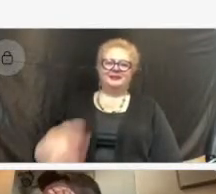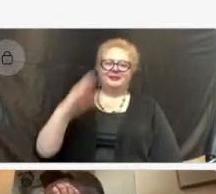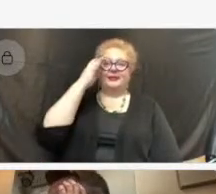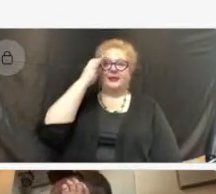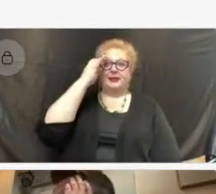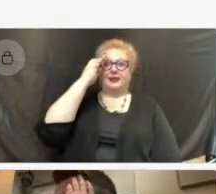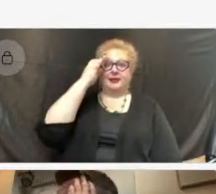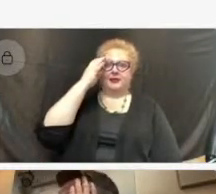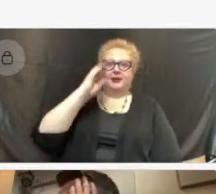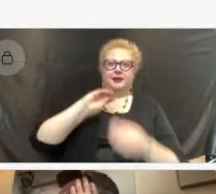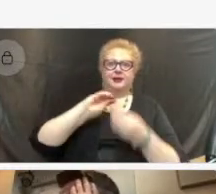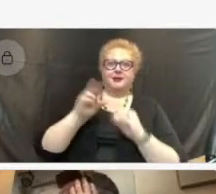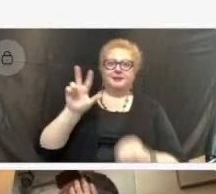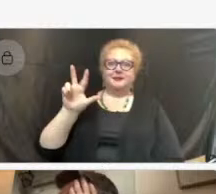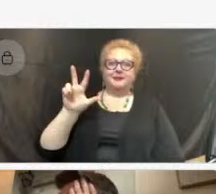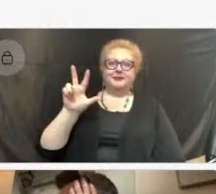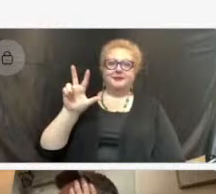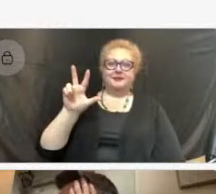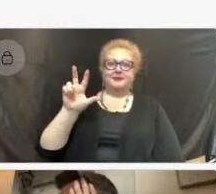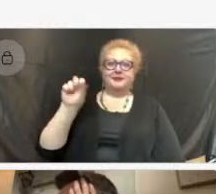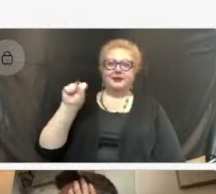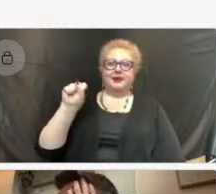Item number 3,